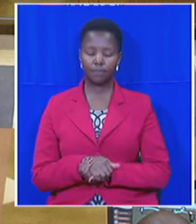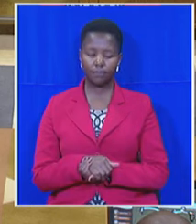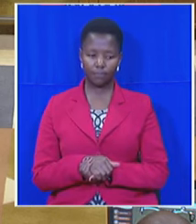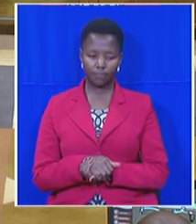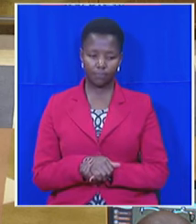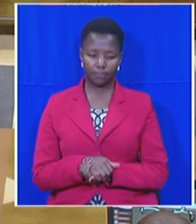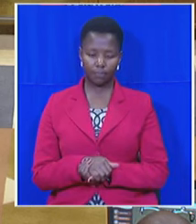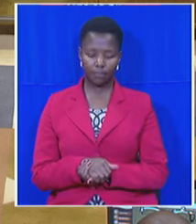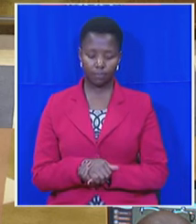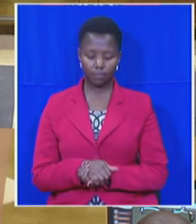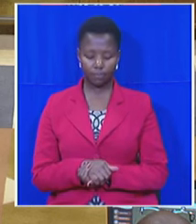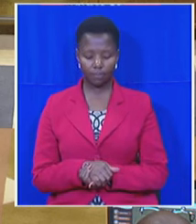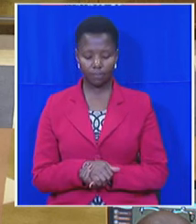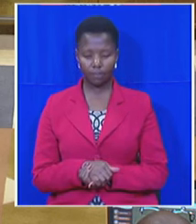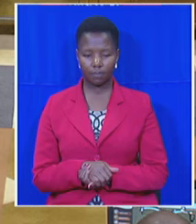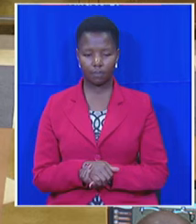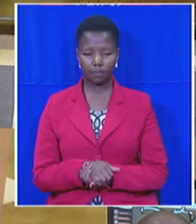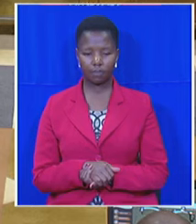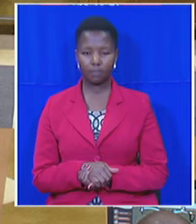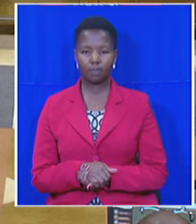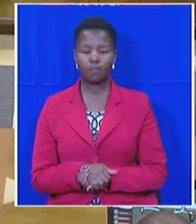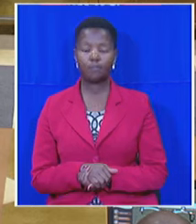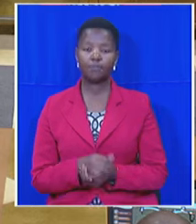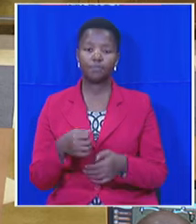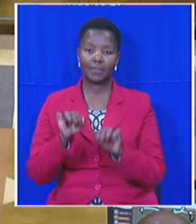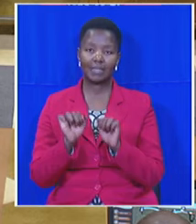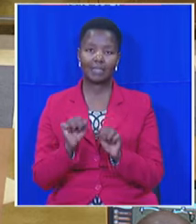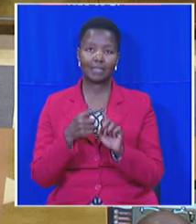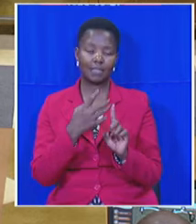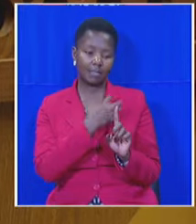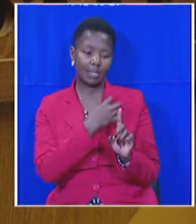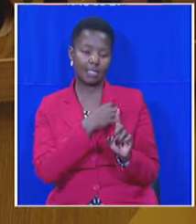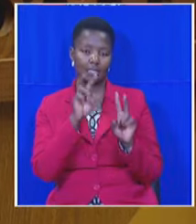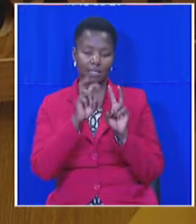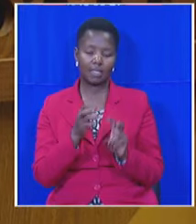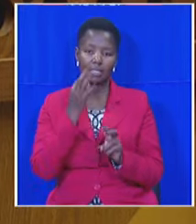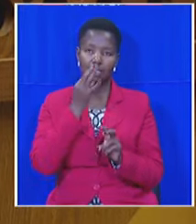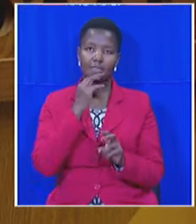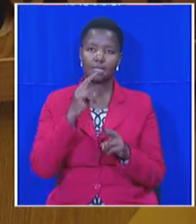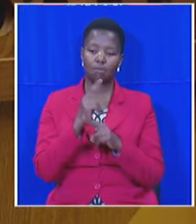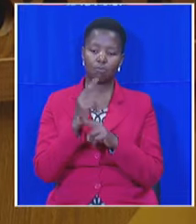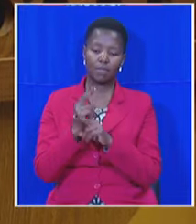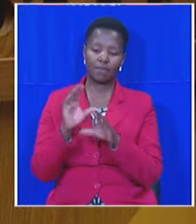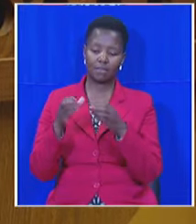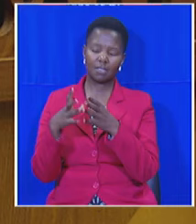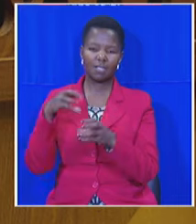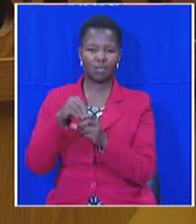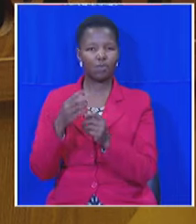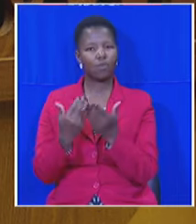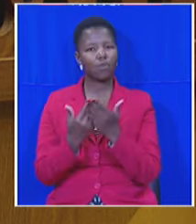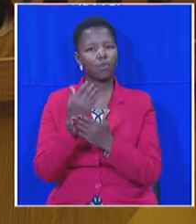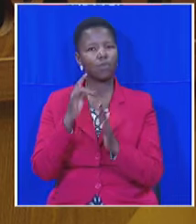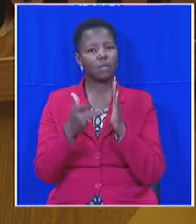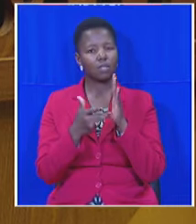Thank you, Madam Chair. The Minister of Energy encouraged the private sector to get involved in renewable energy technologies and treat it